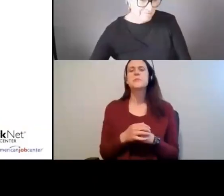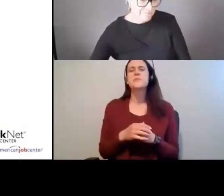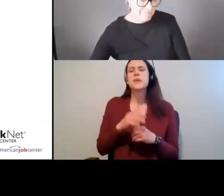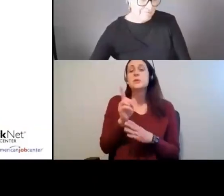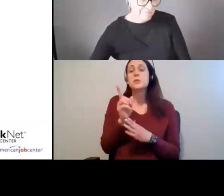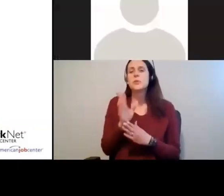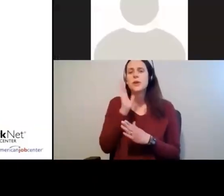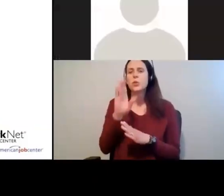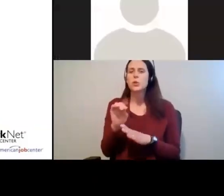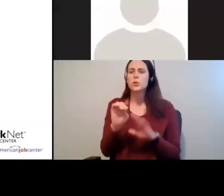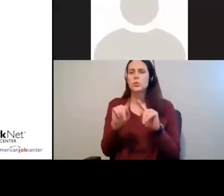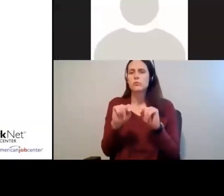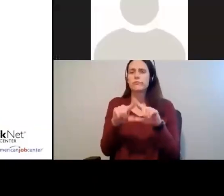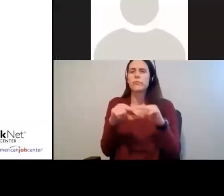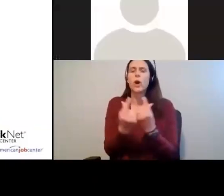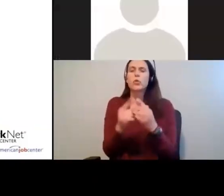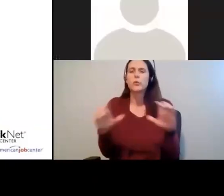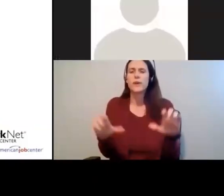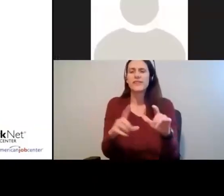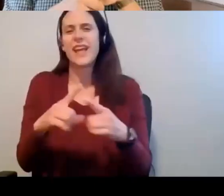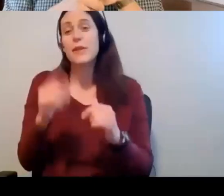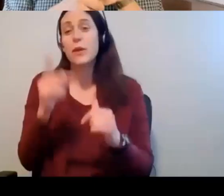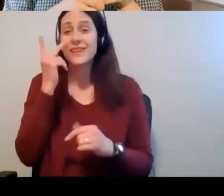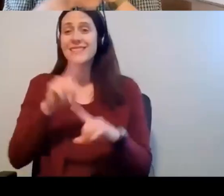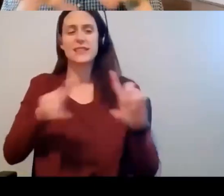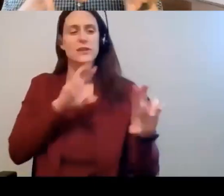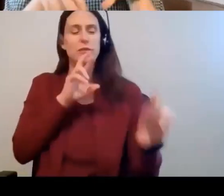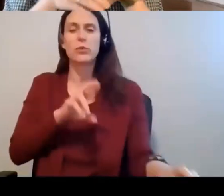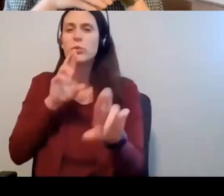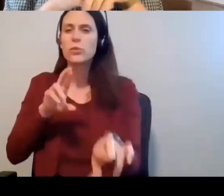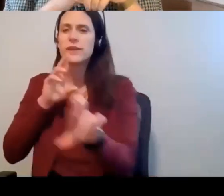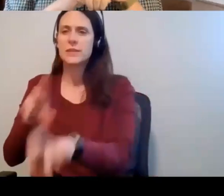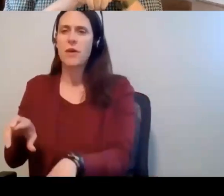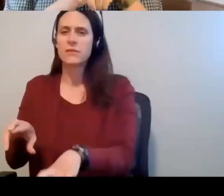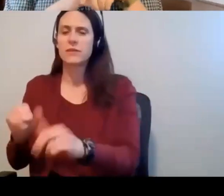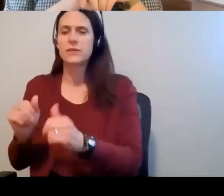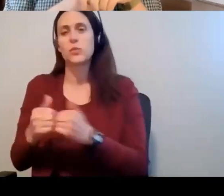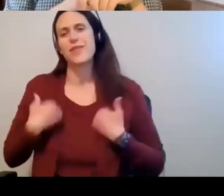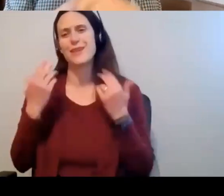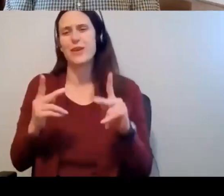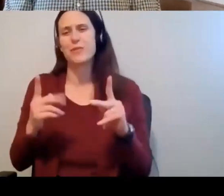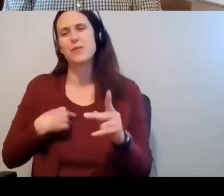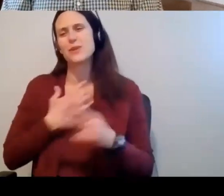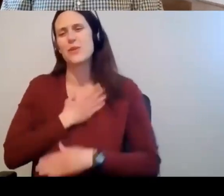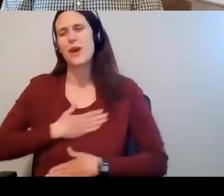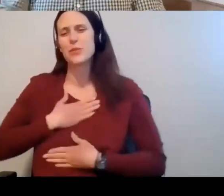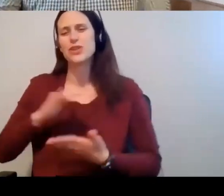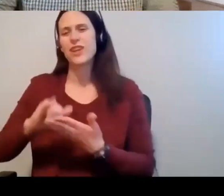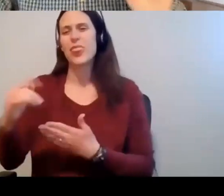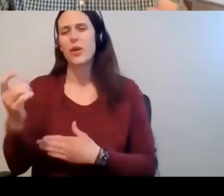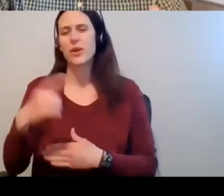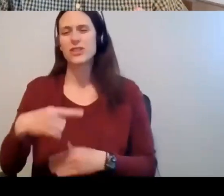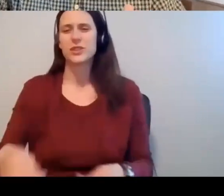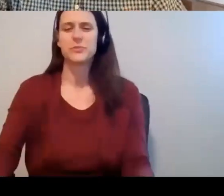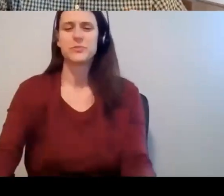so we can conceptualize what those different responses can look like among our young people. So I appreciate that question.